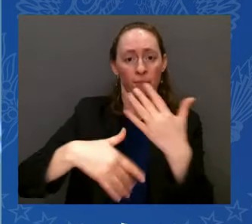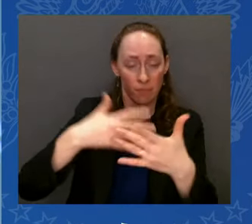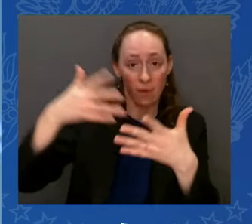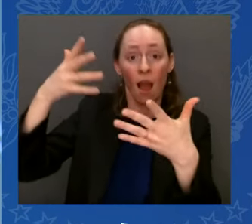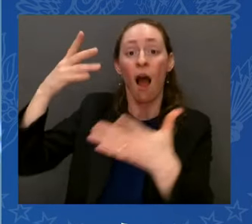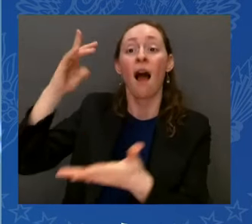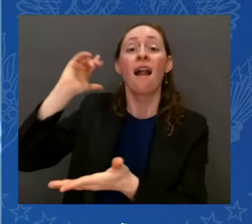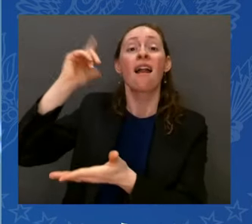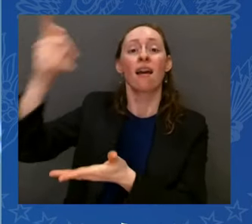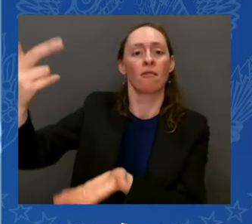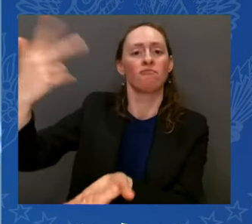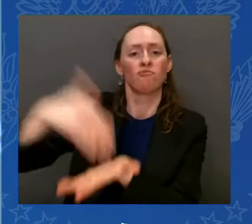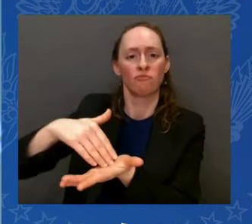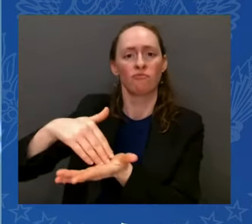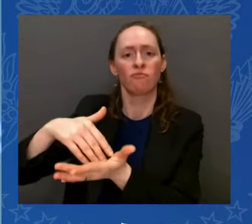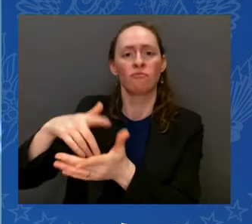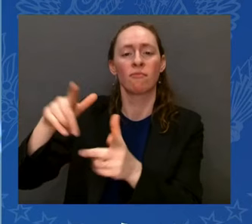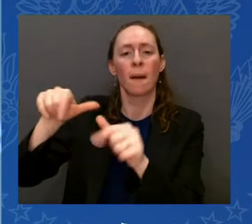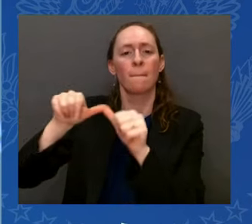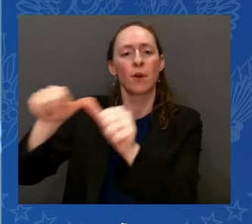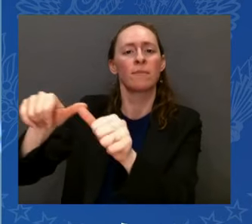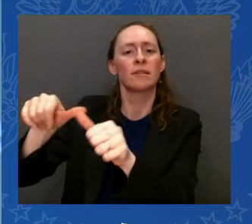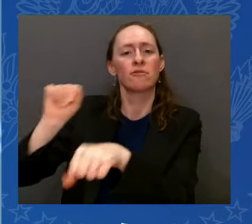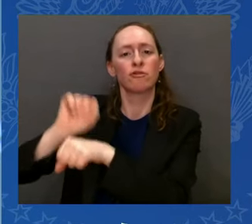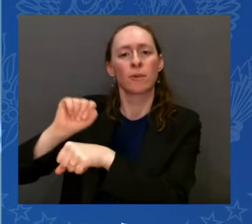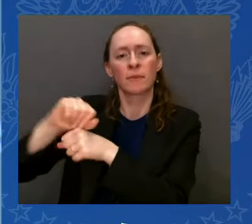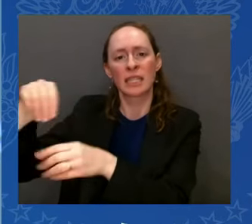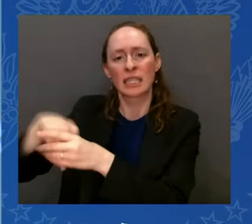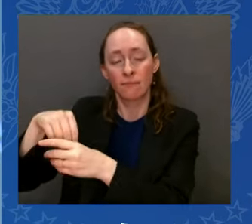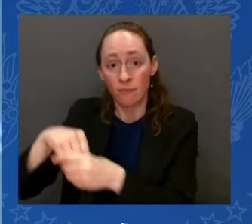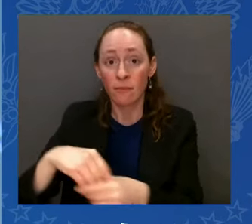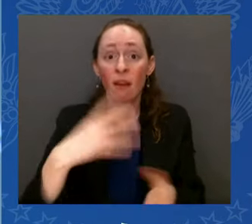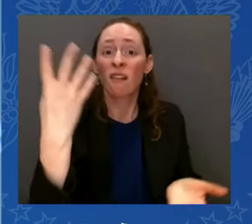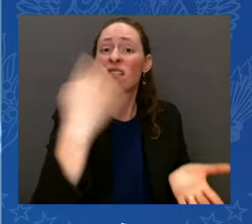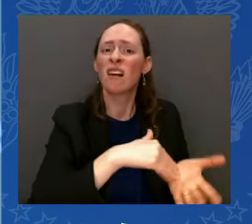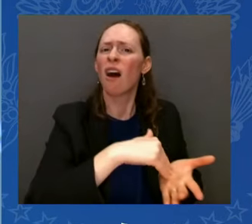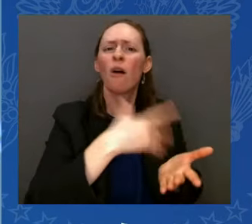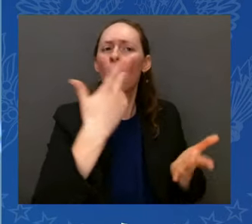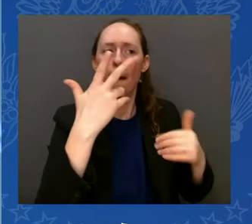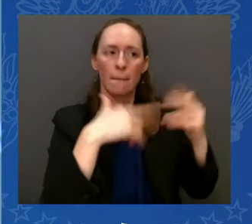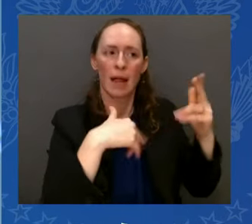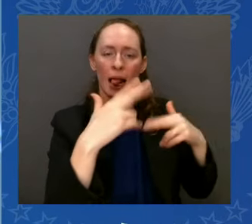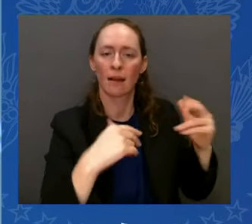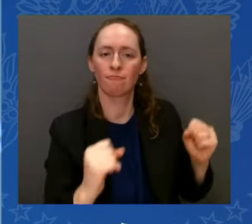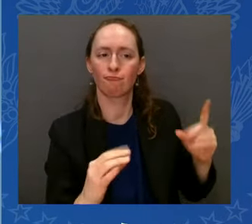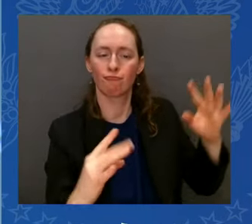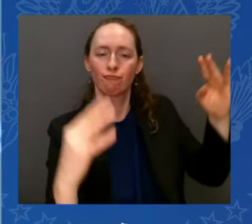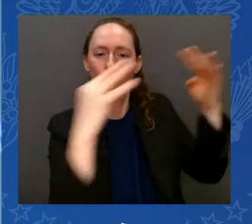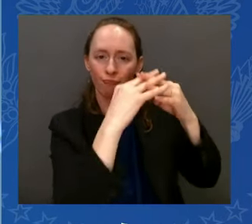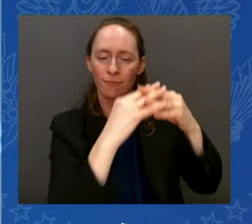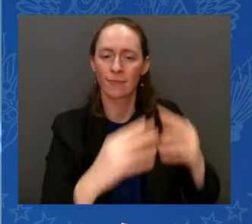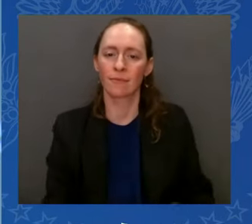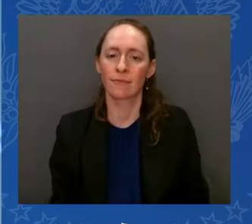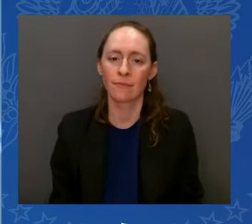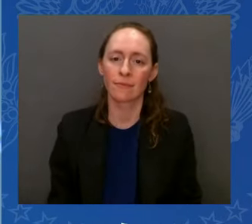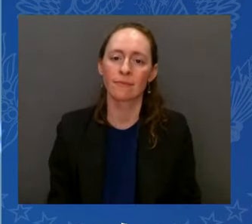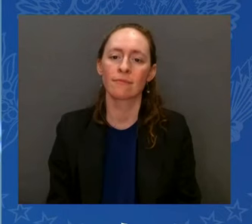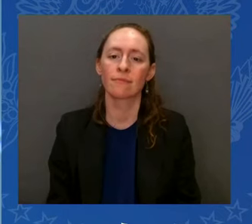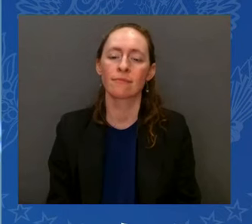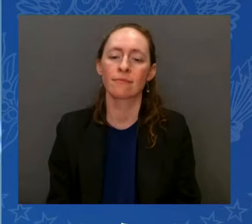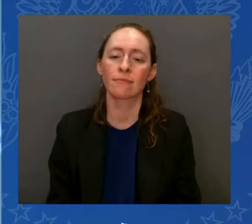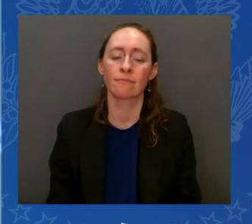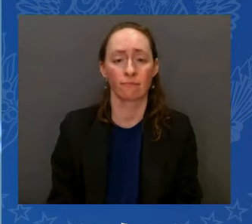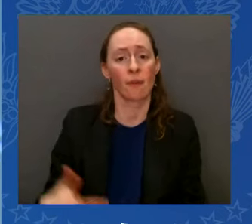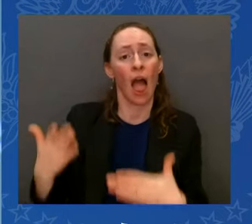those factories is going to be roughly $130,000 a year. And you don't need a college